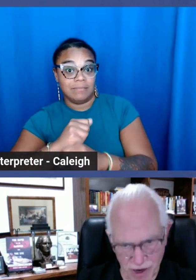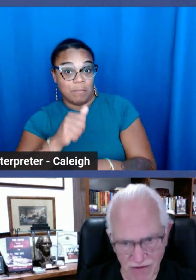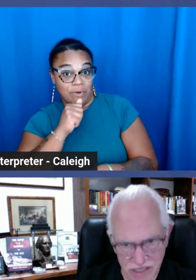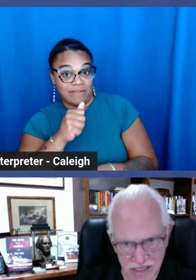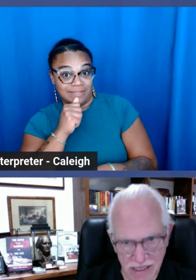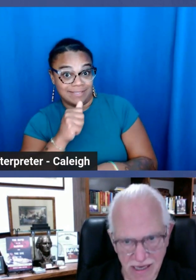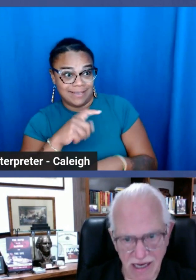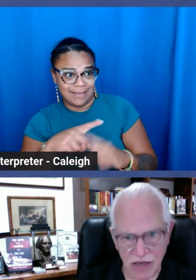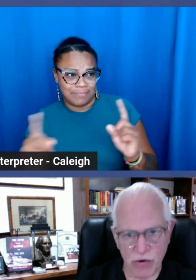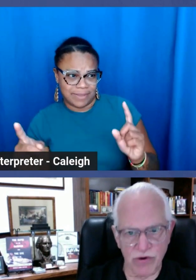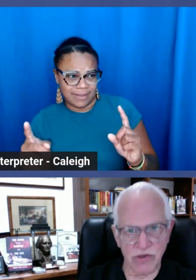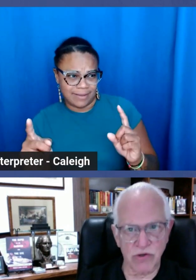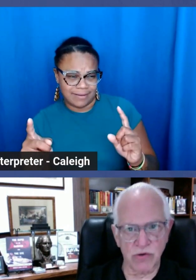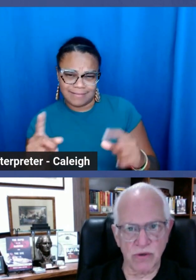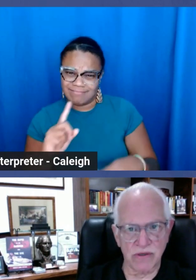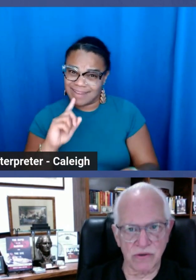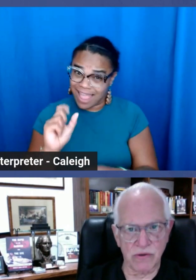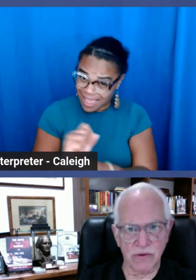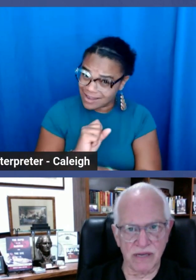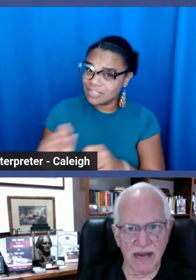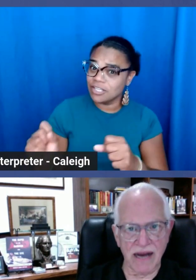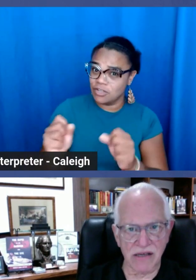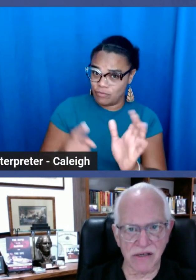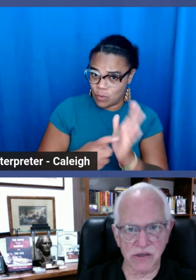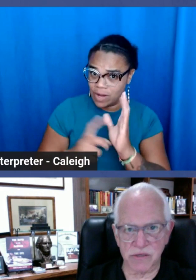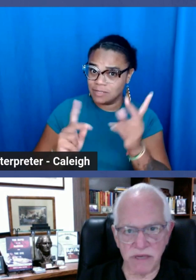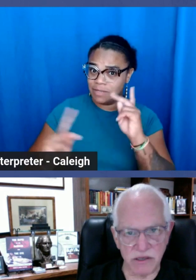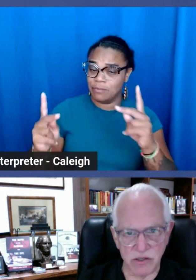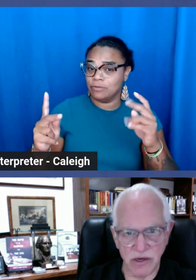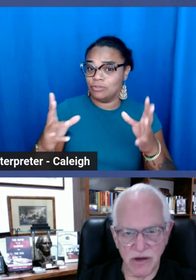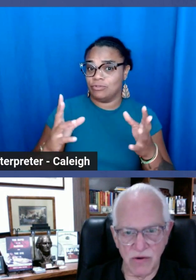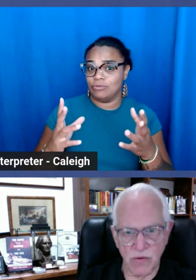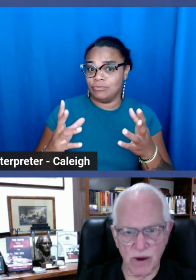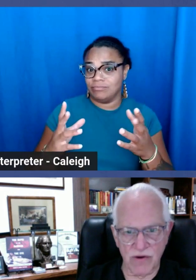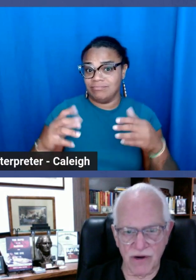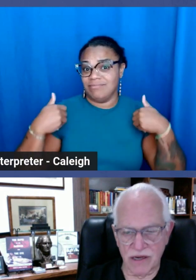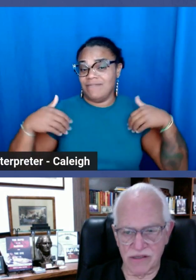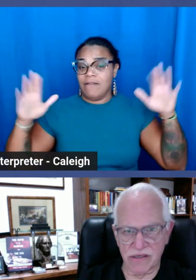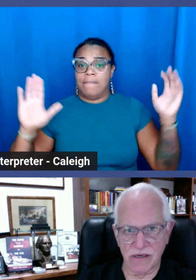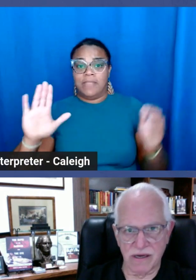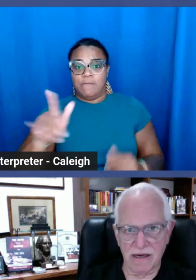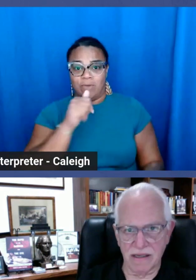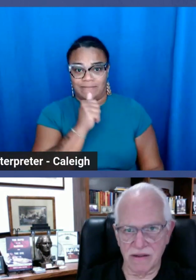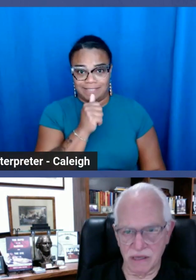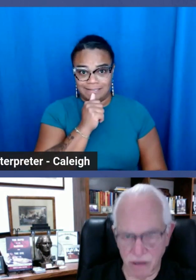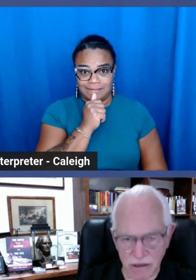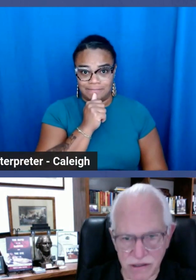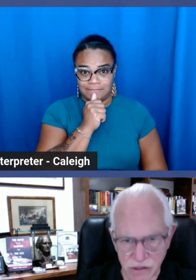their privacy in order to get access to speech, whether it's